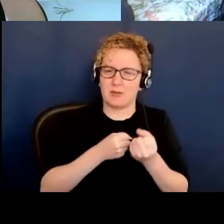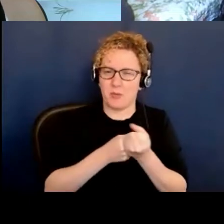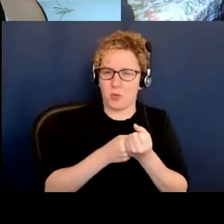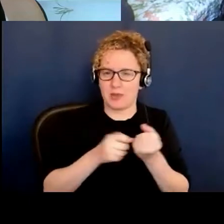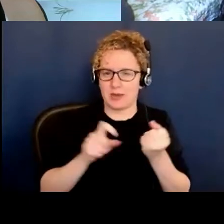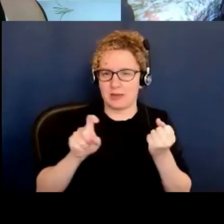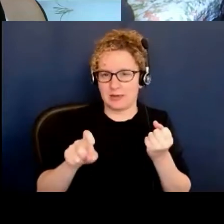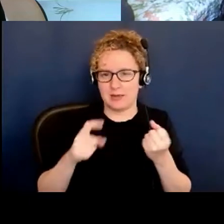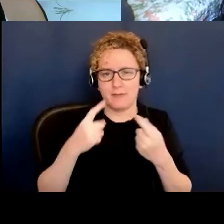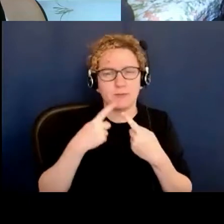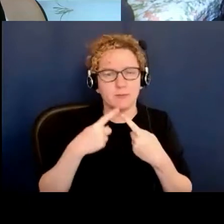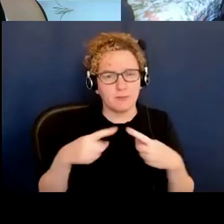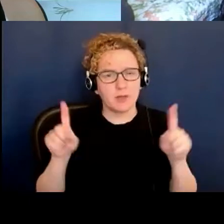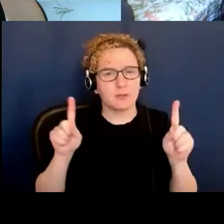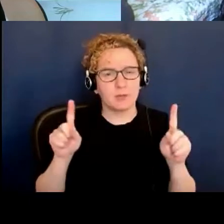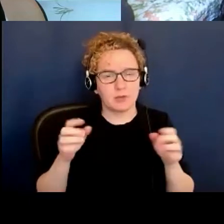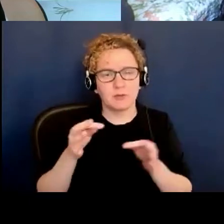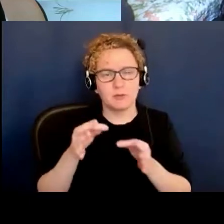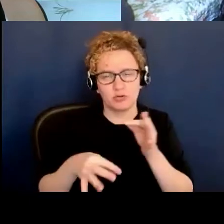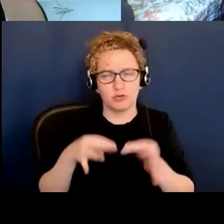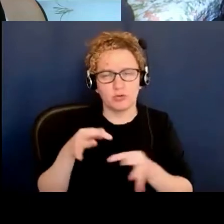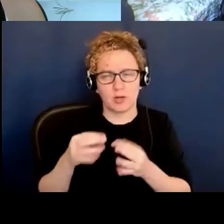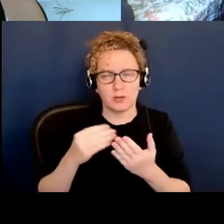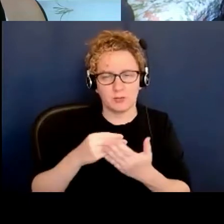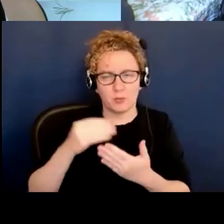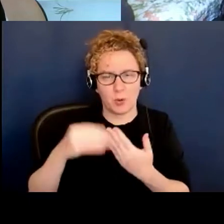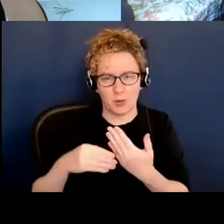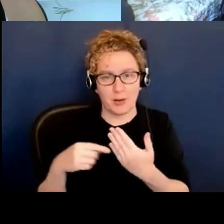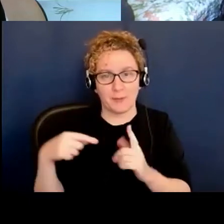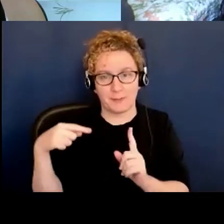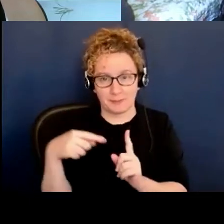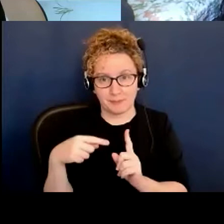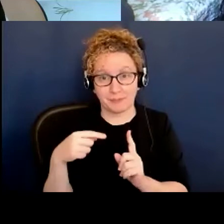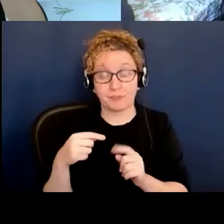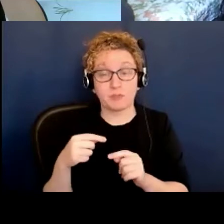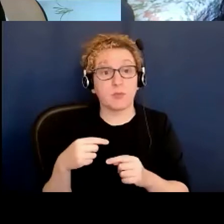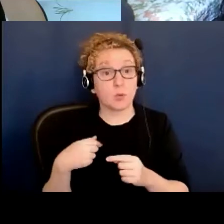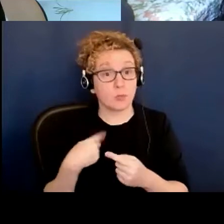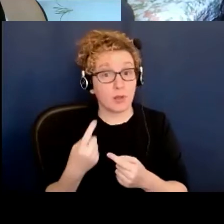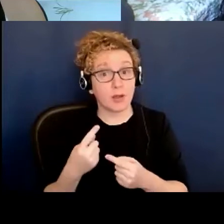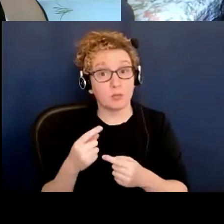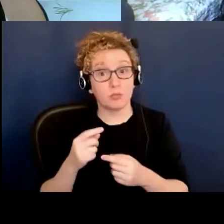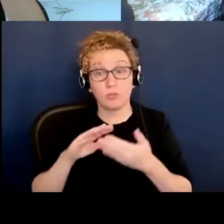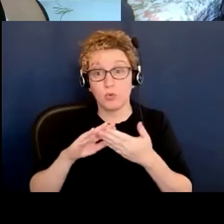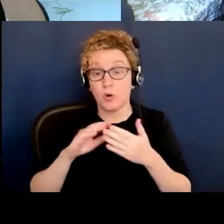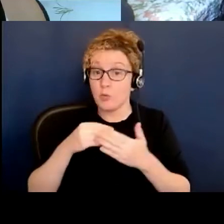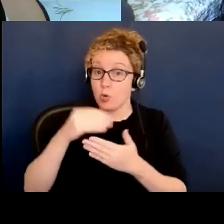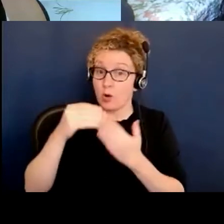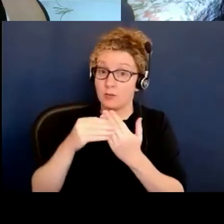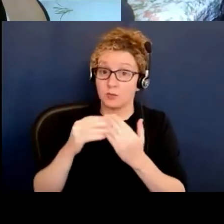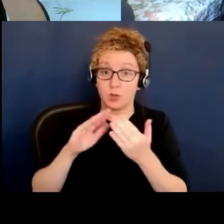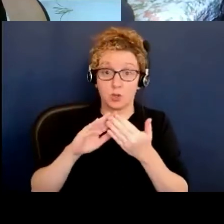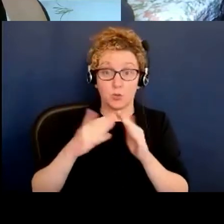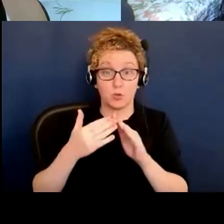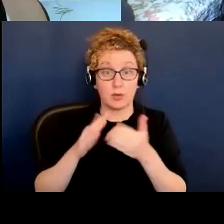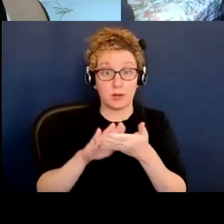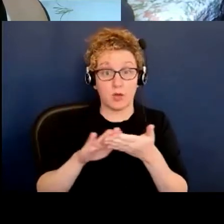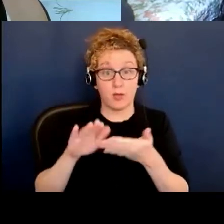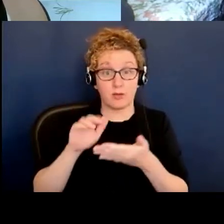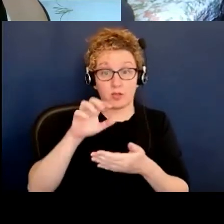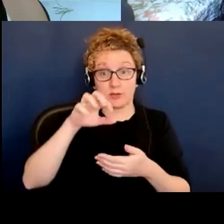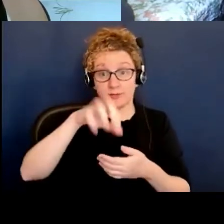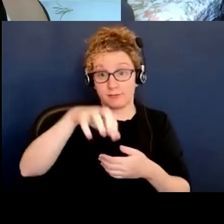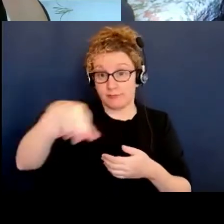successful exchange program. We've done programs on community colleges. So there's many